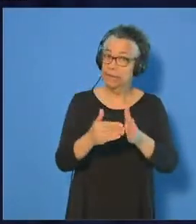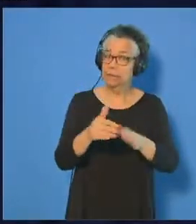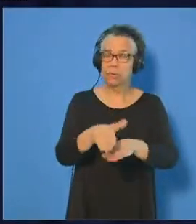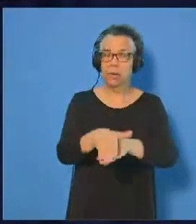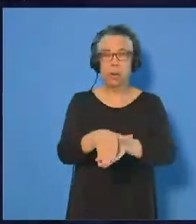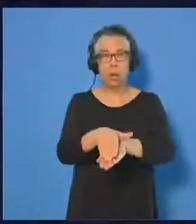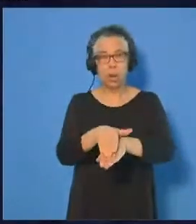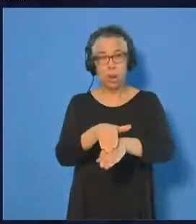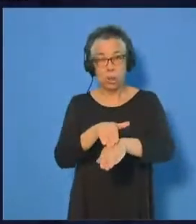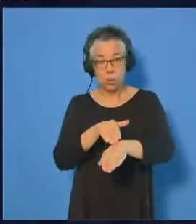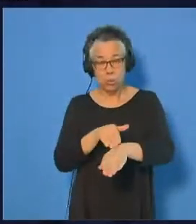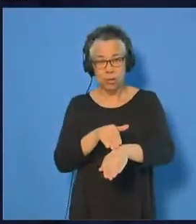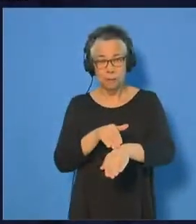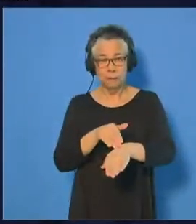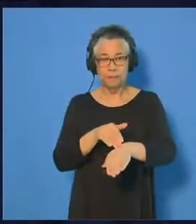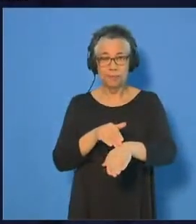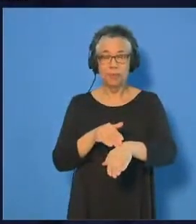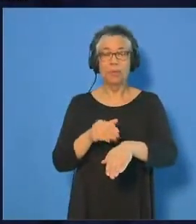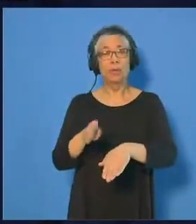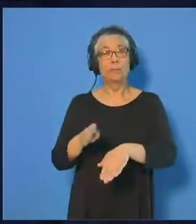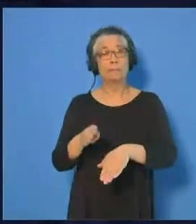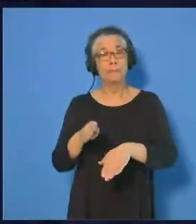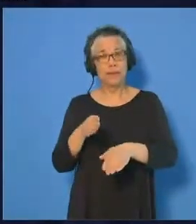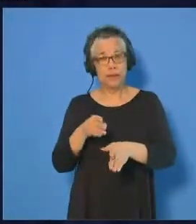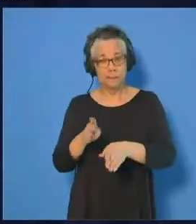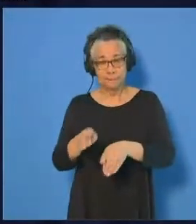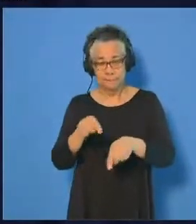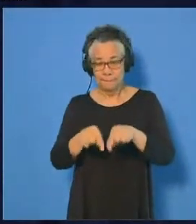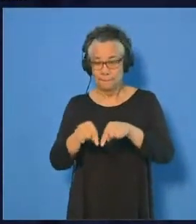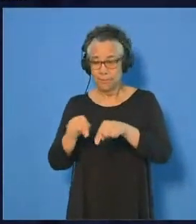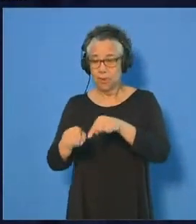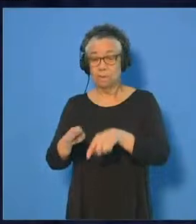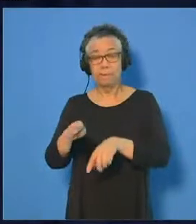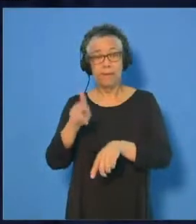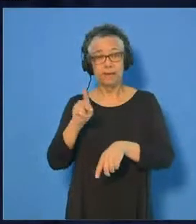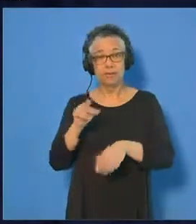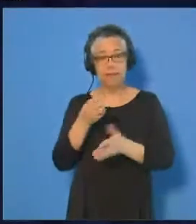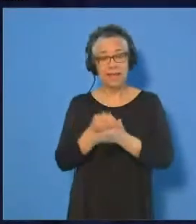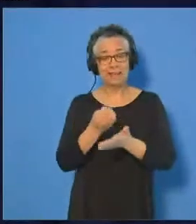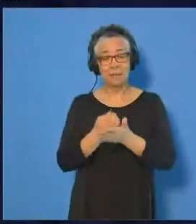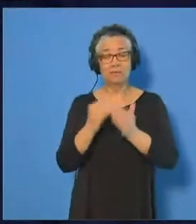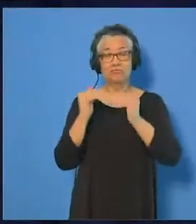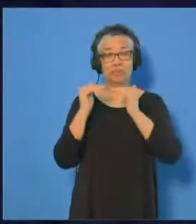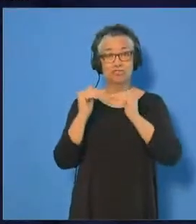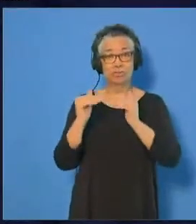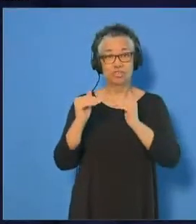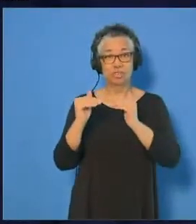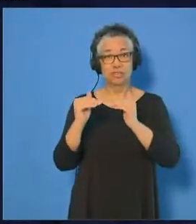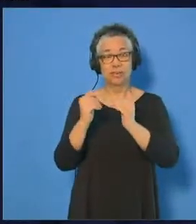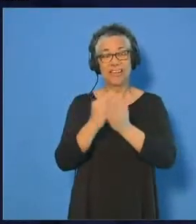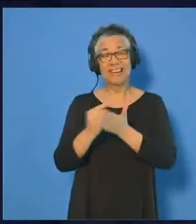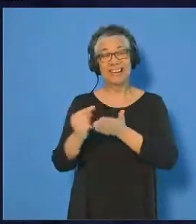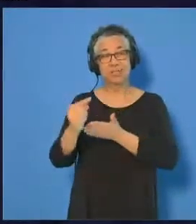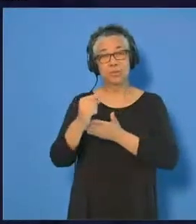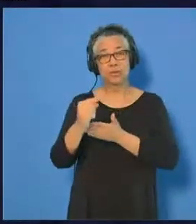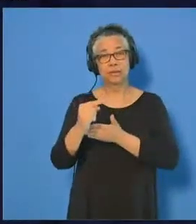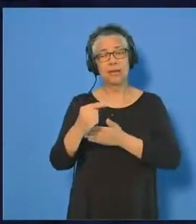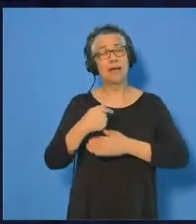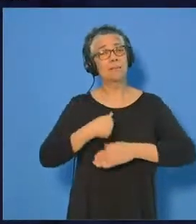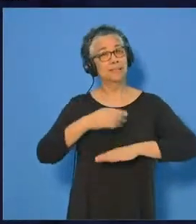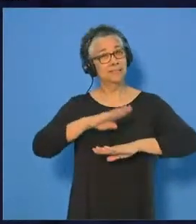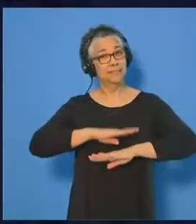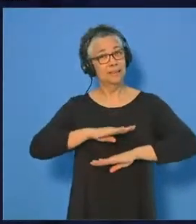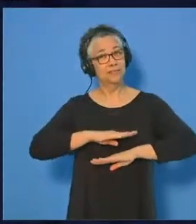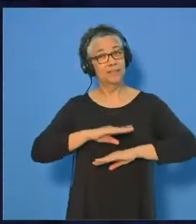rolling back of our economic restriction next week. I am satisfied that the testing regime